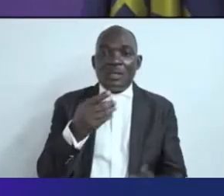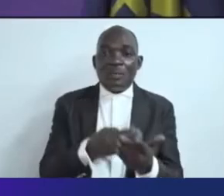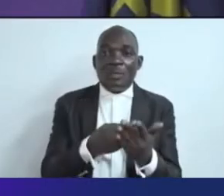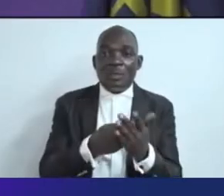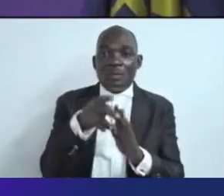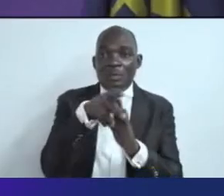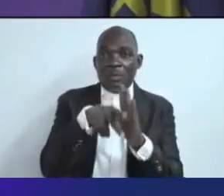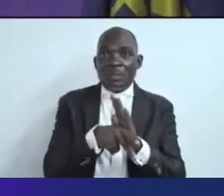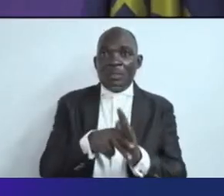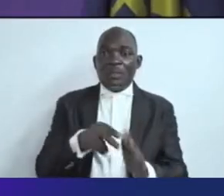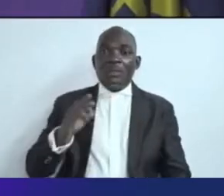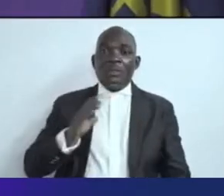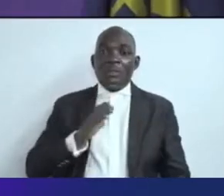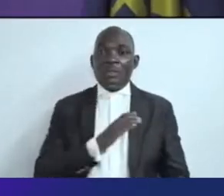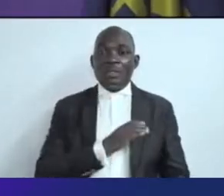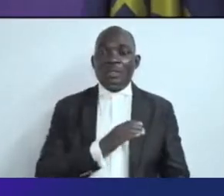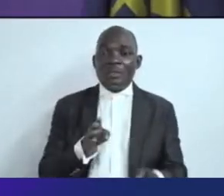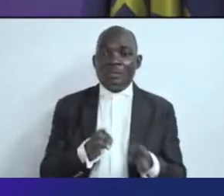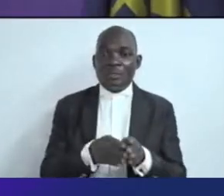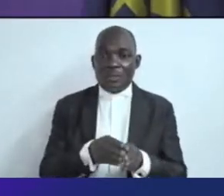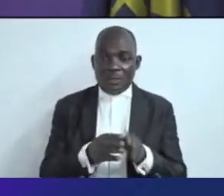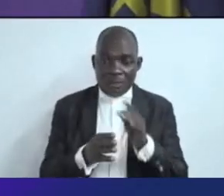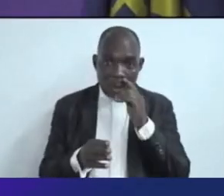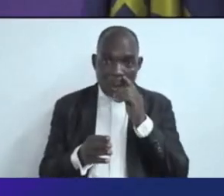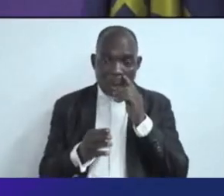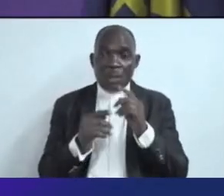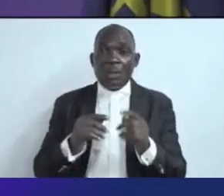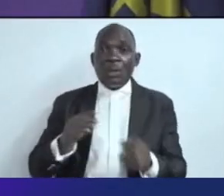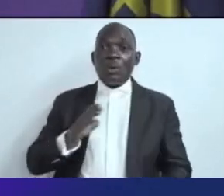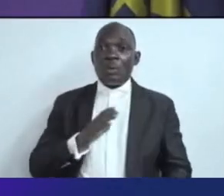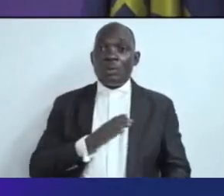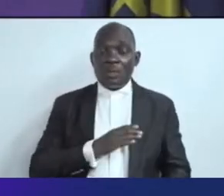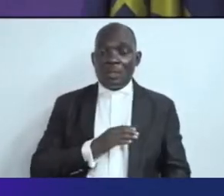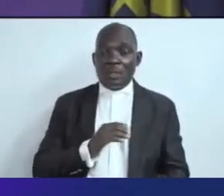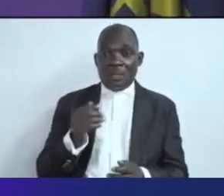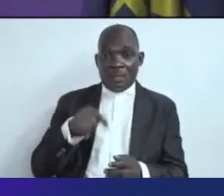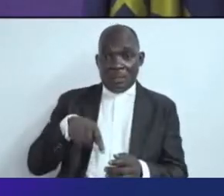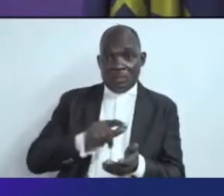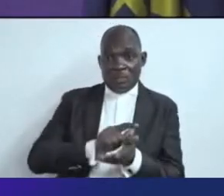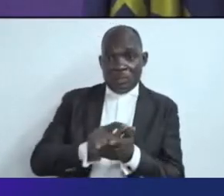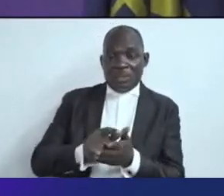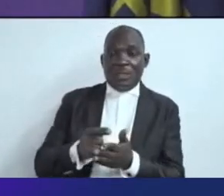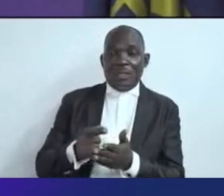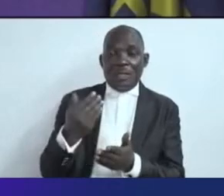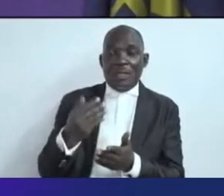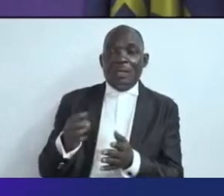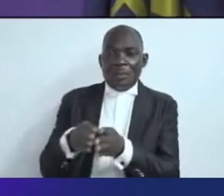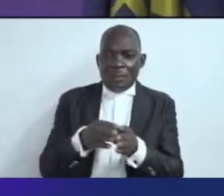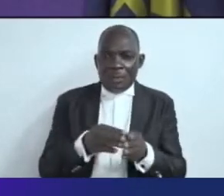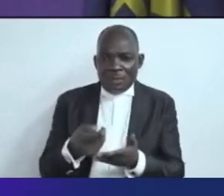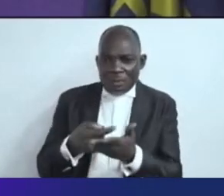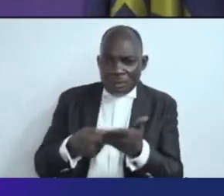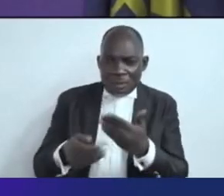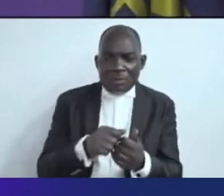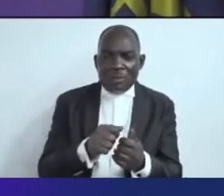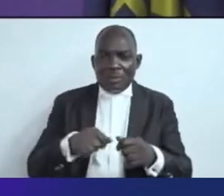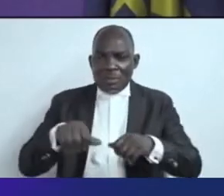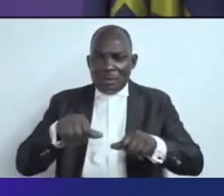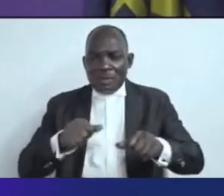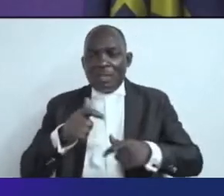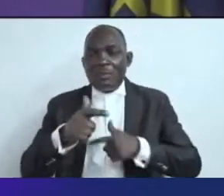Committee meeting. The committee met this week, deliberated and assessed